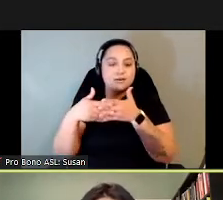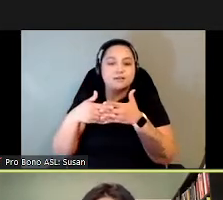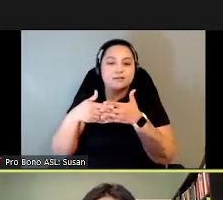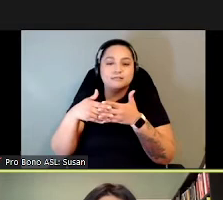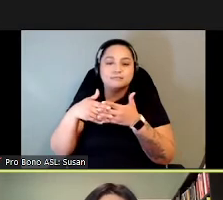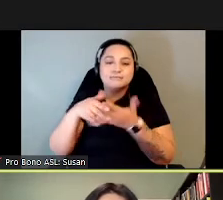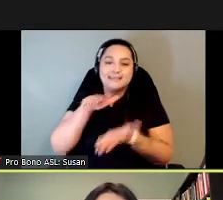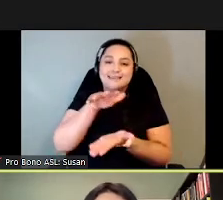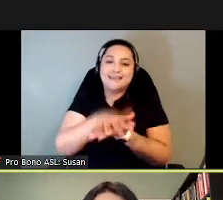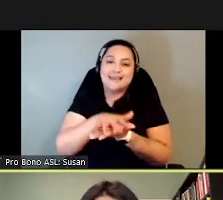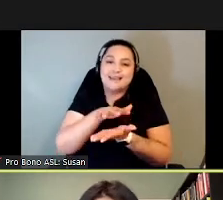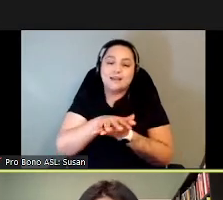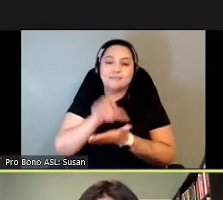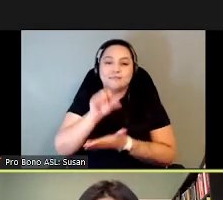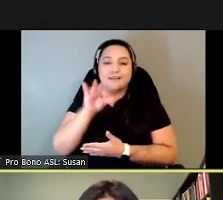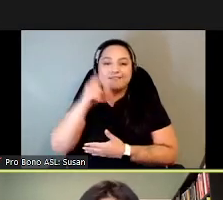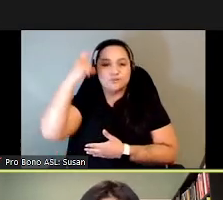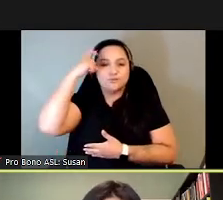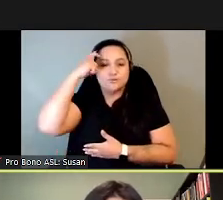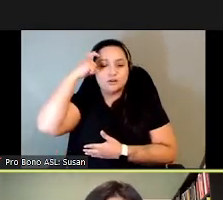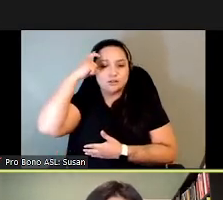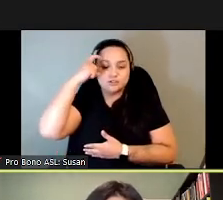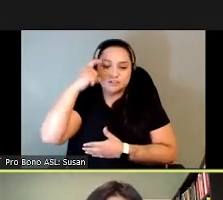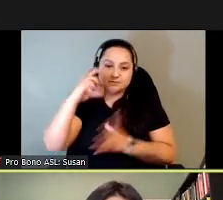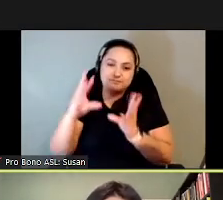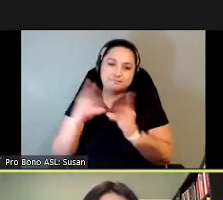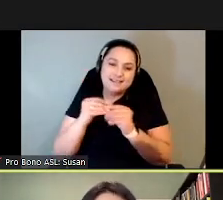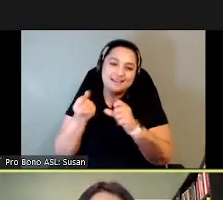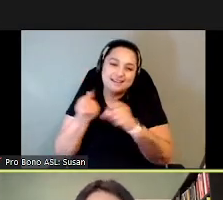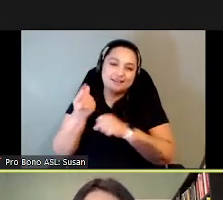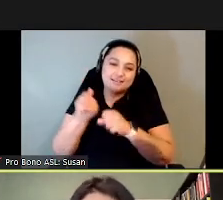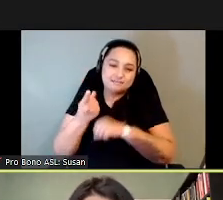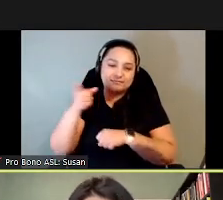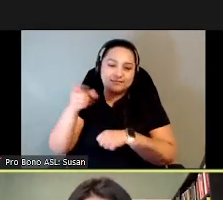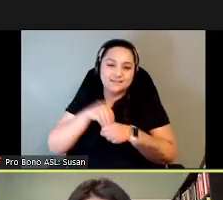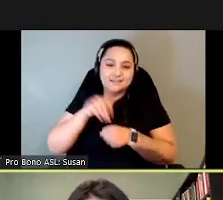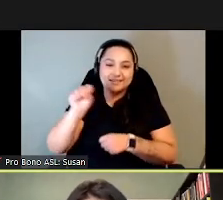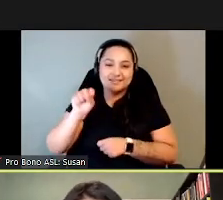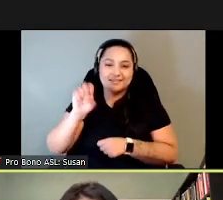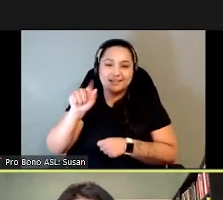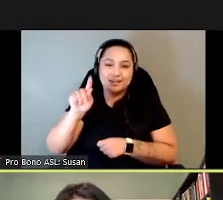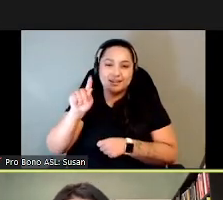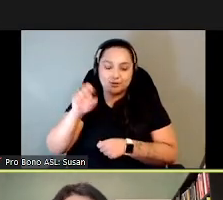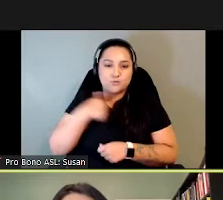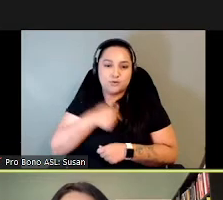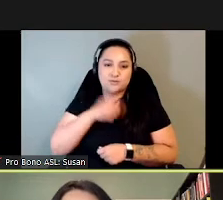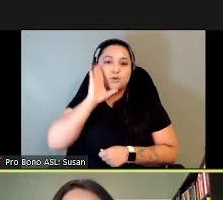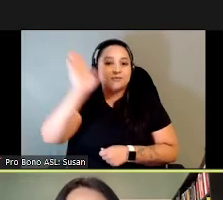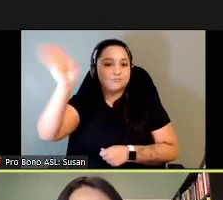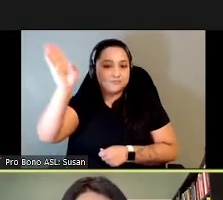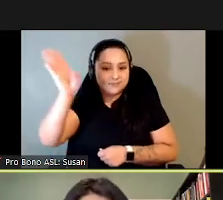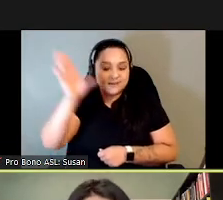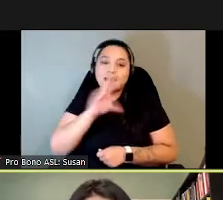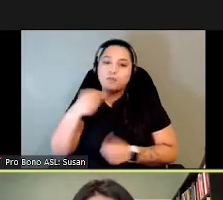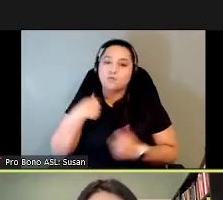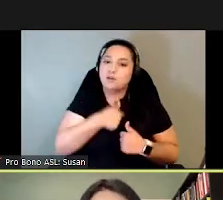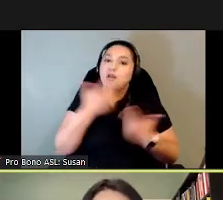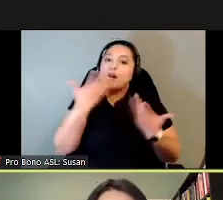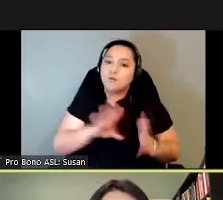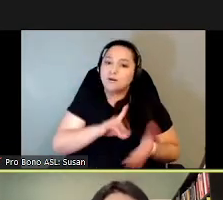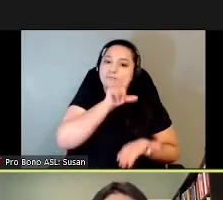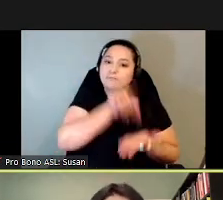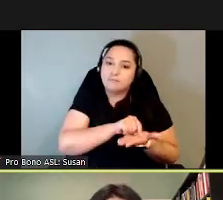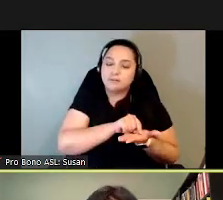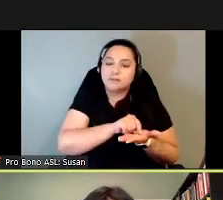Neurology annual meeting in Seattle. And we also published our findings in the Frontiers in